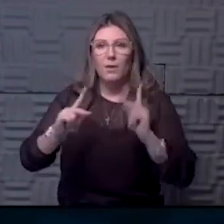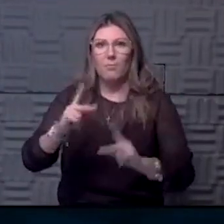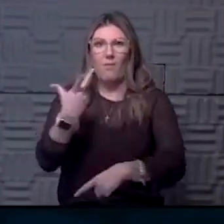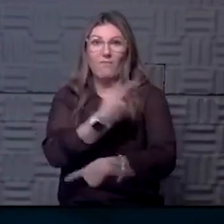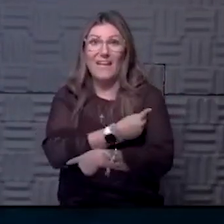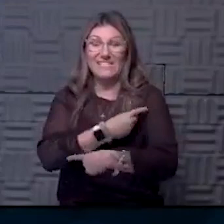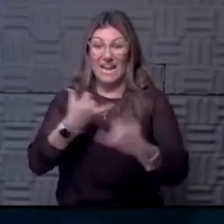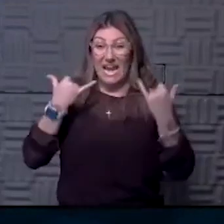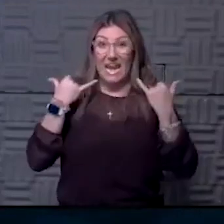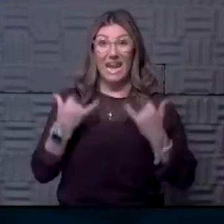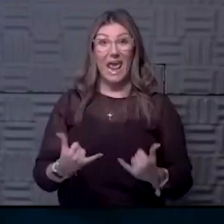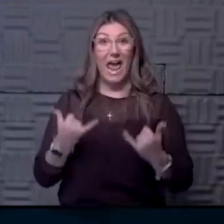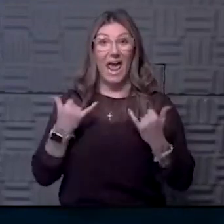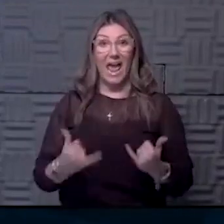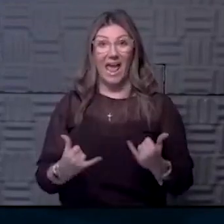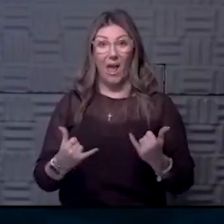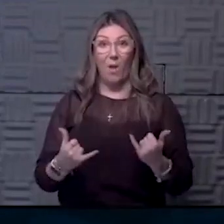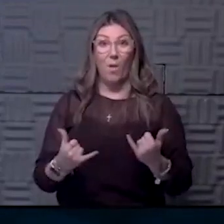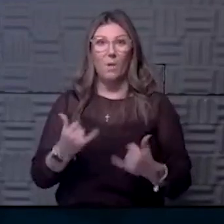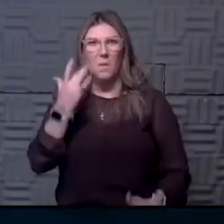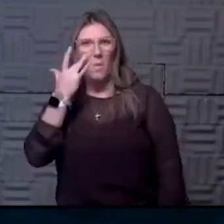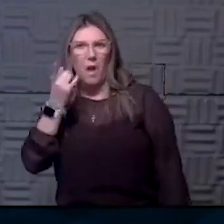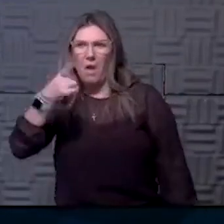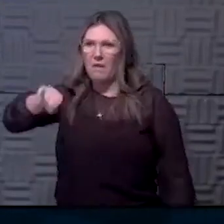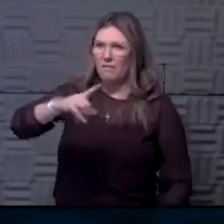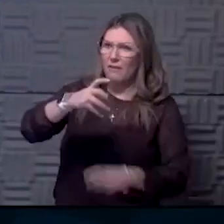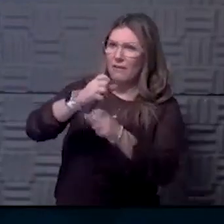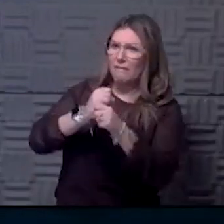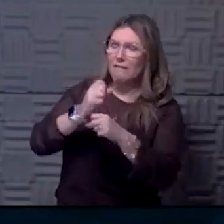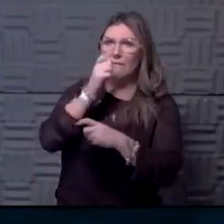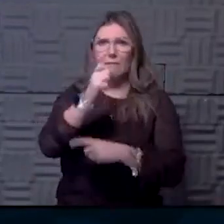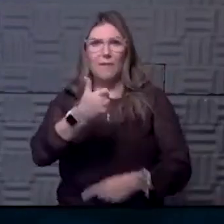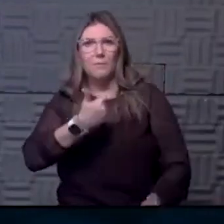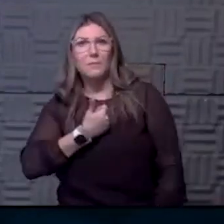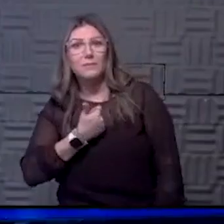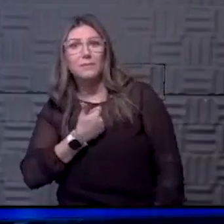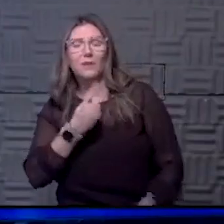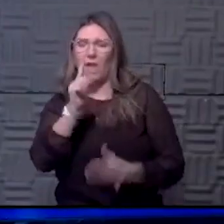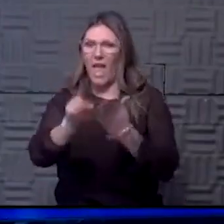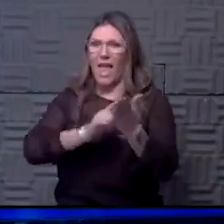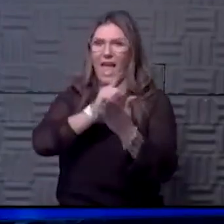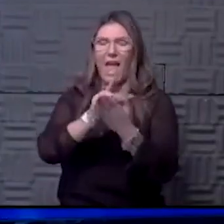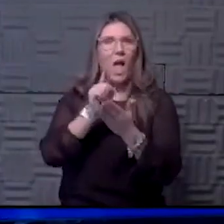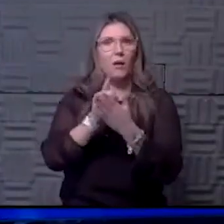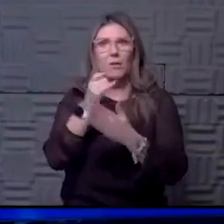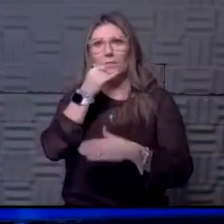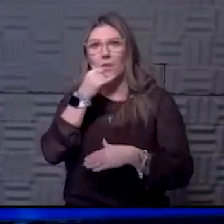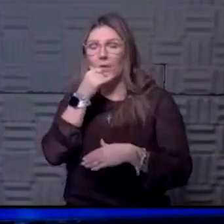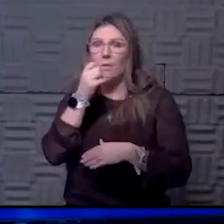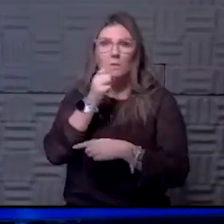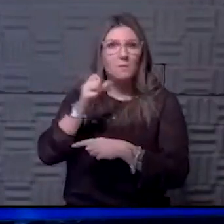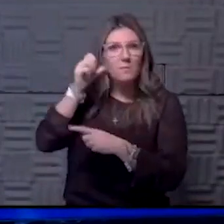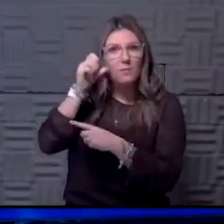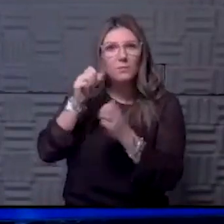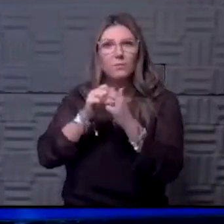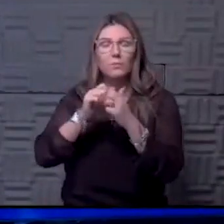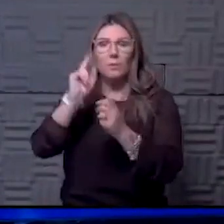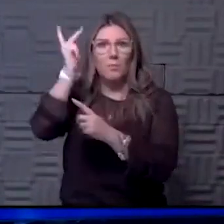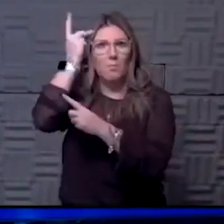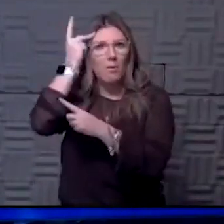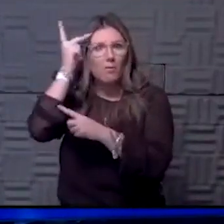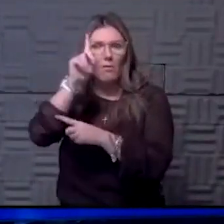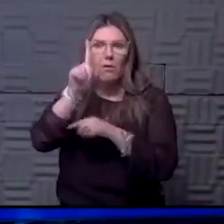it right now, and why is somebody else getting it and not me? I think I spent hours on the phone yesterday, either with political